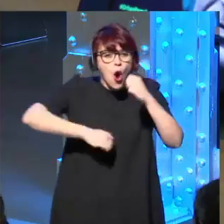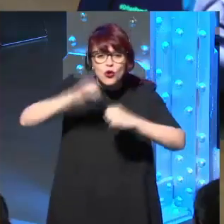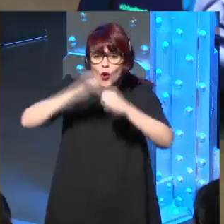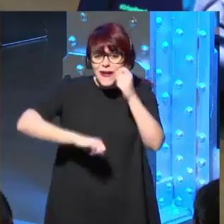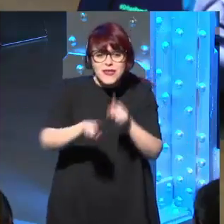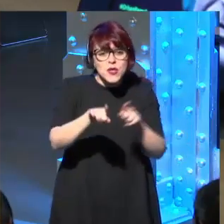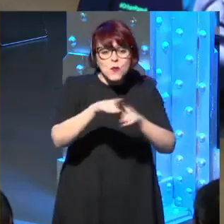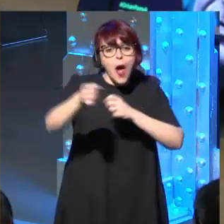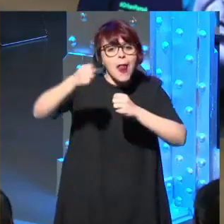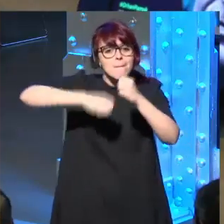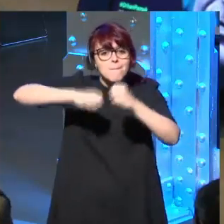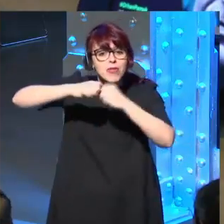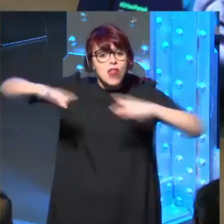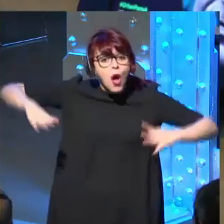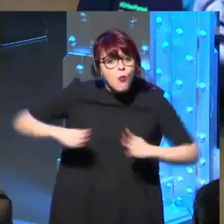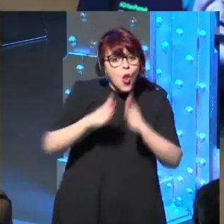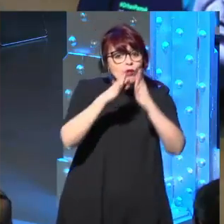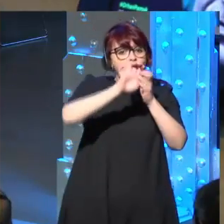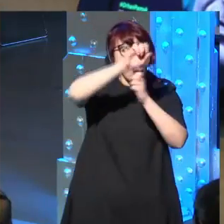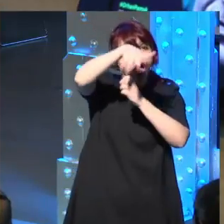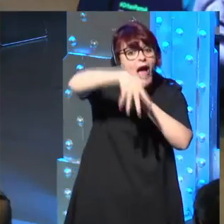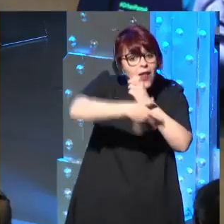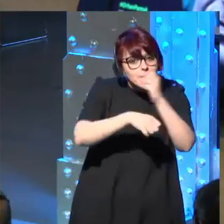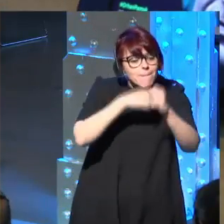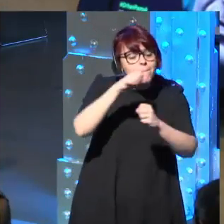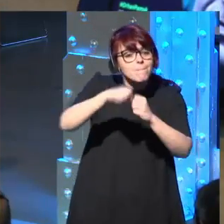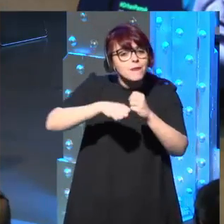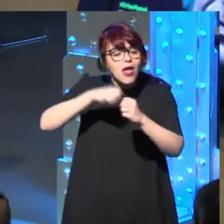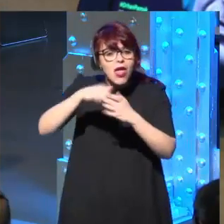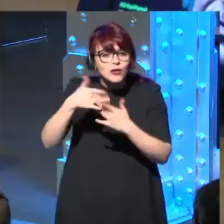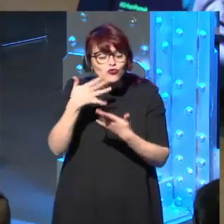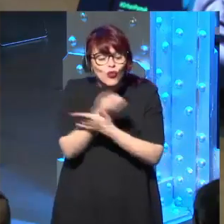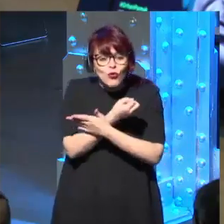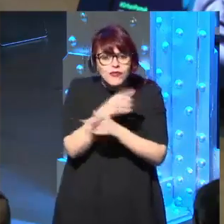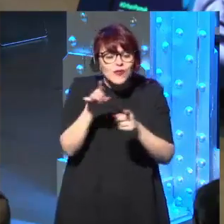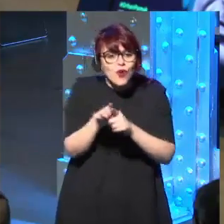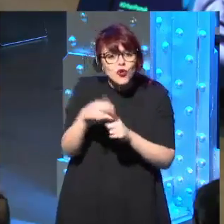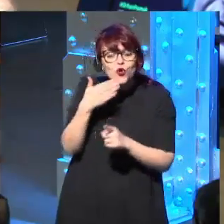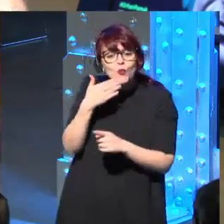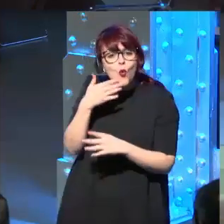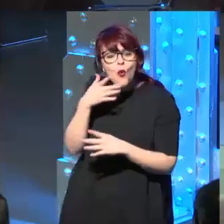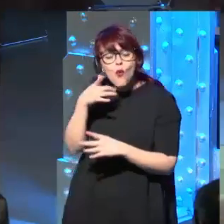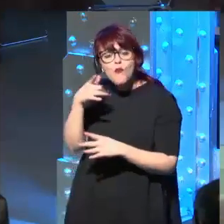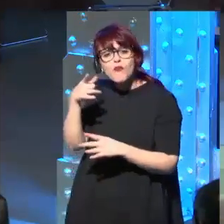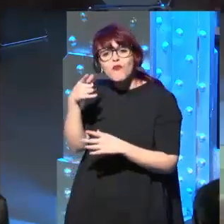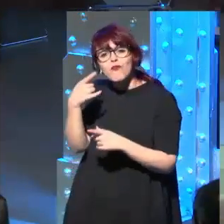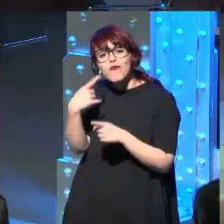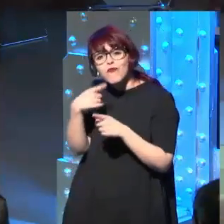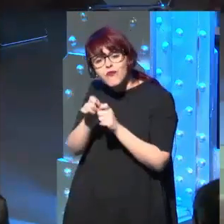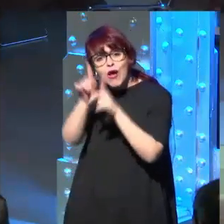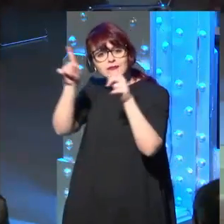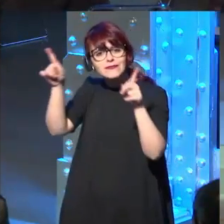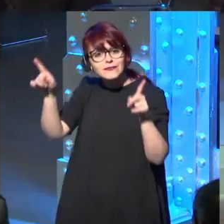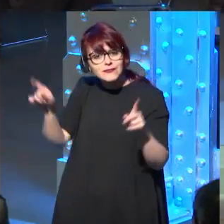egg, and a stone as light that would float